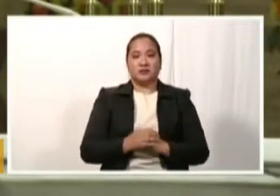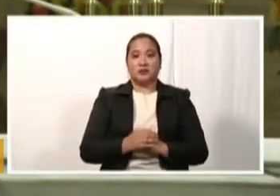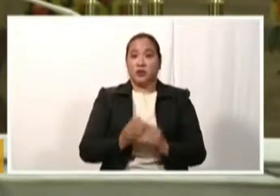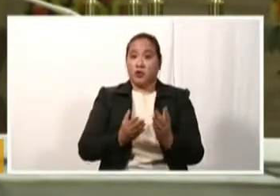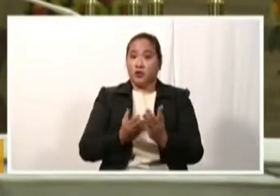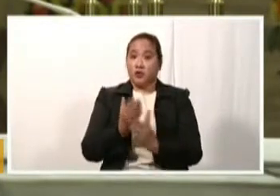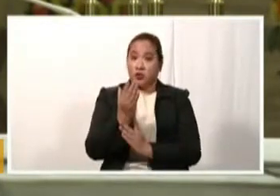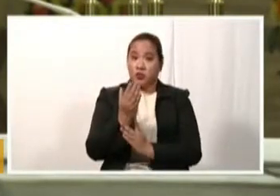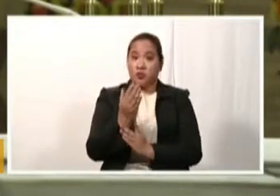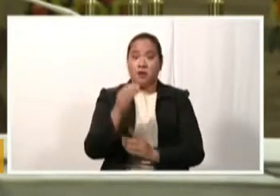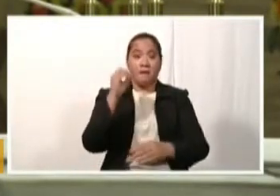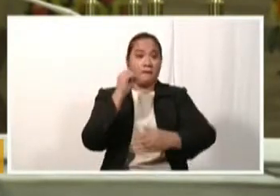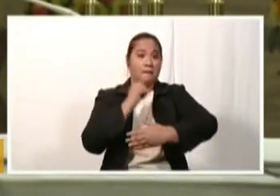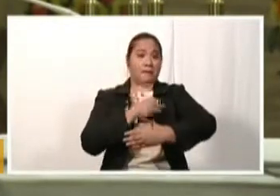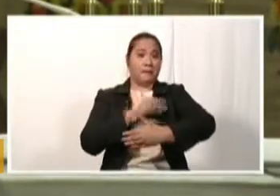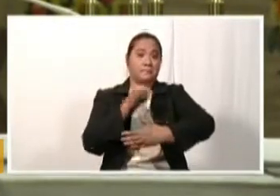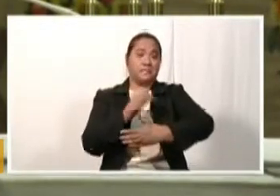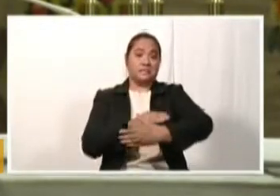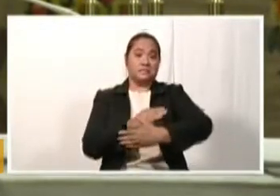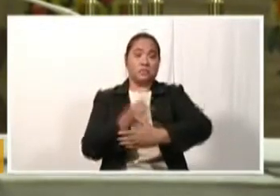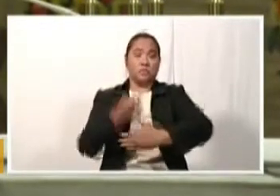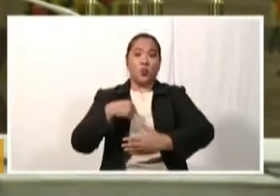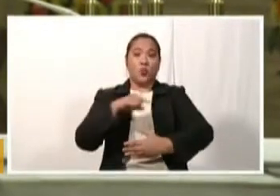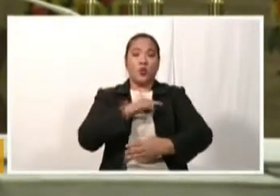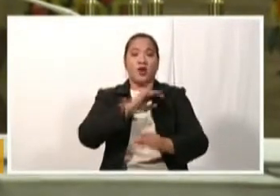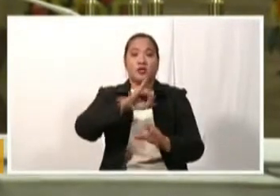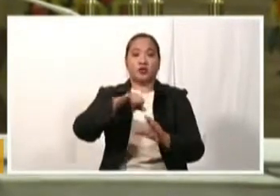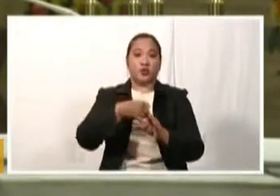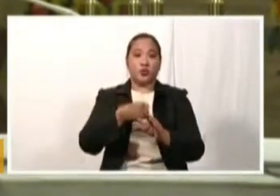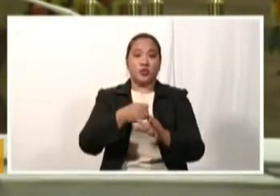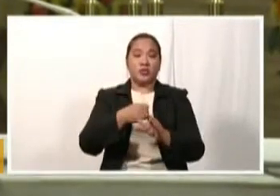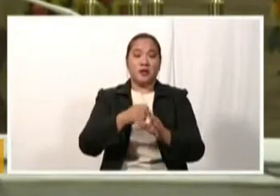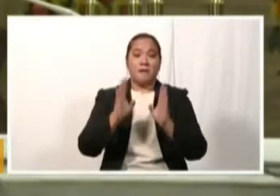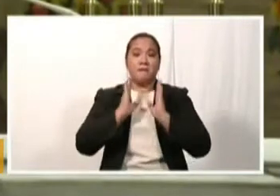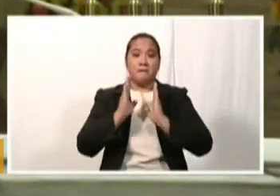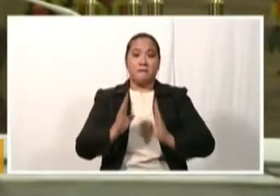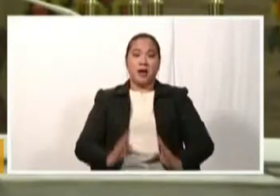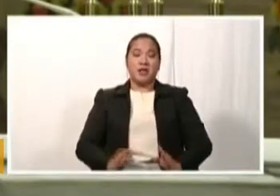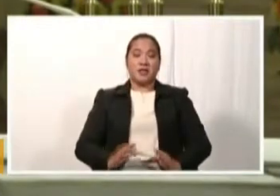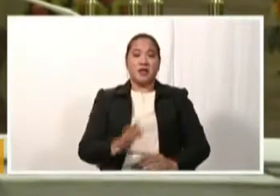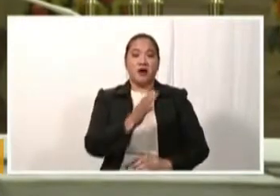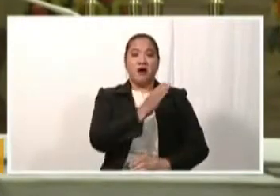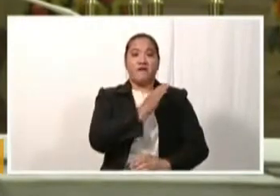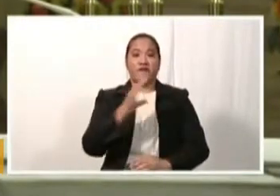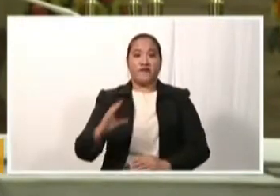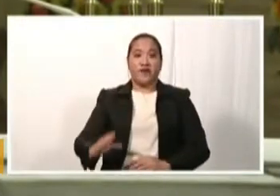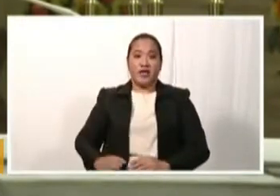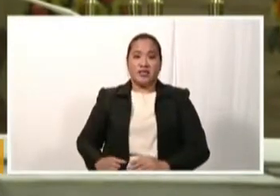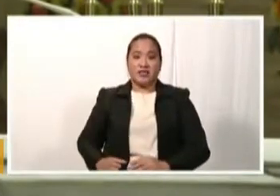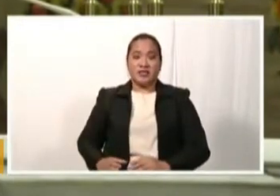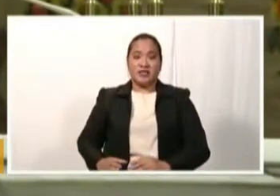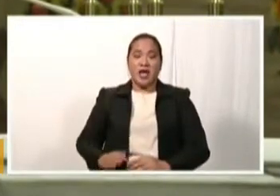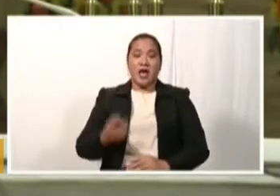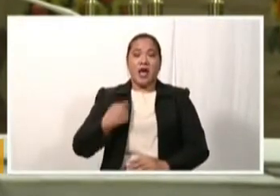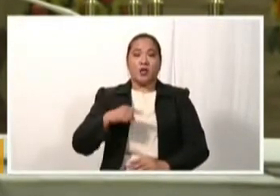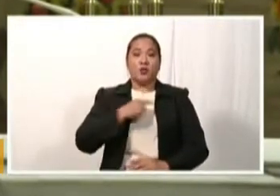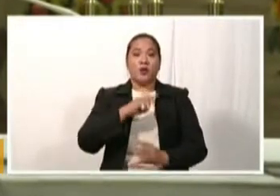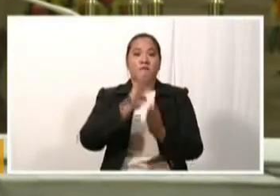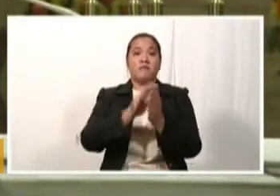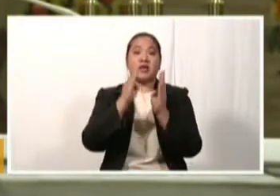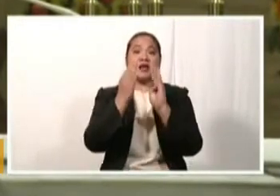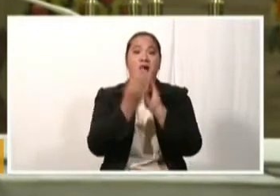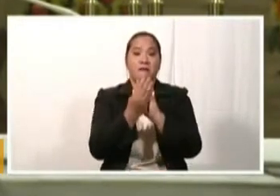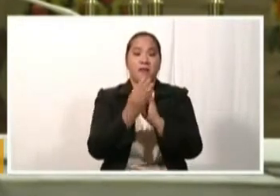Through baptism, we are joined to the body of Christ and we become